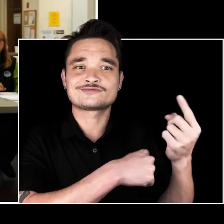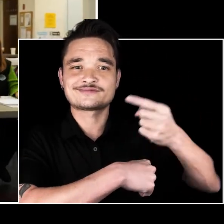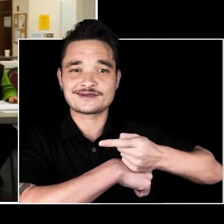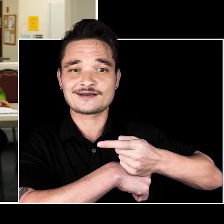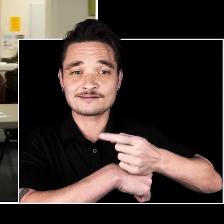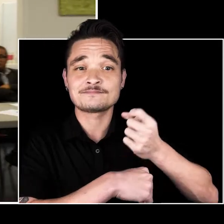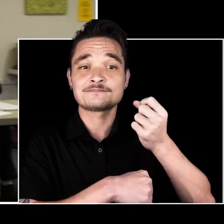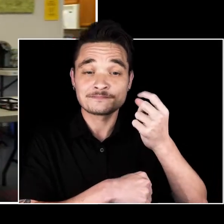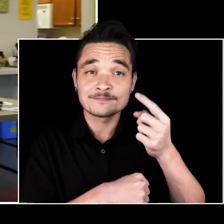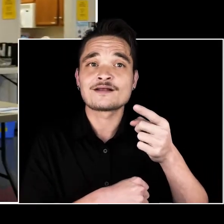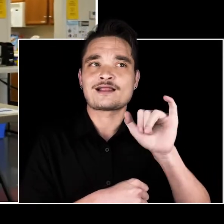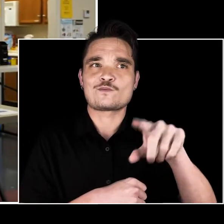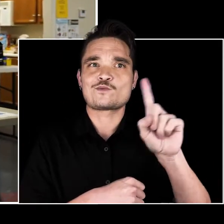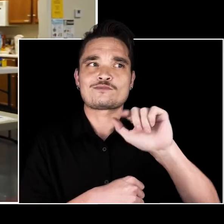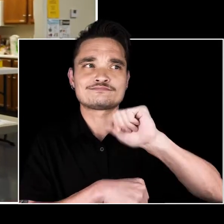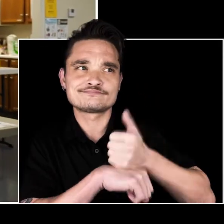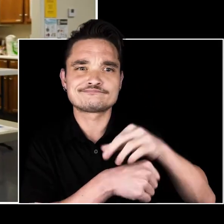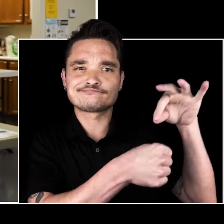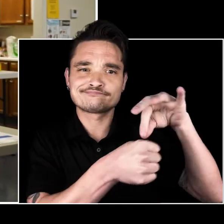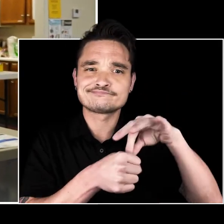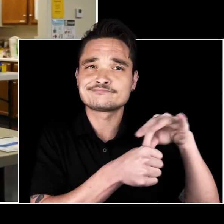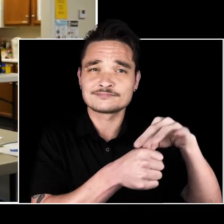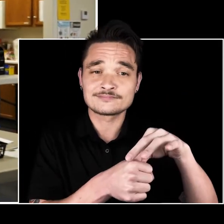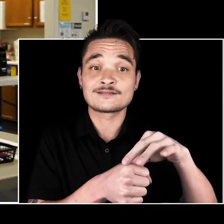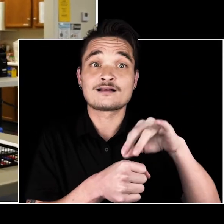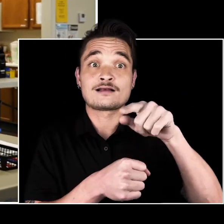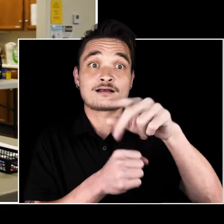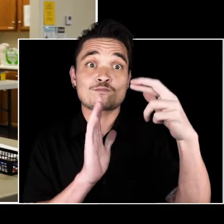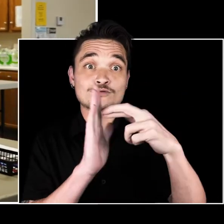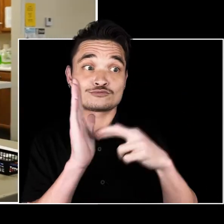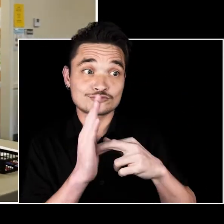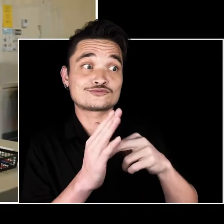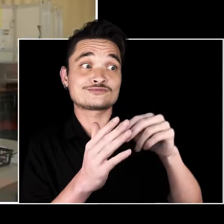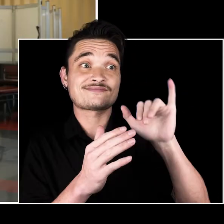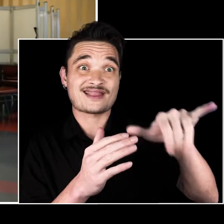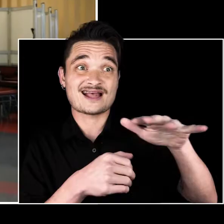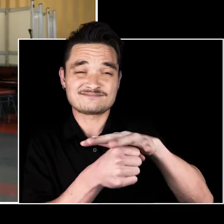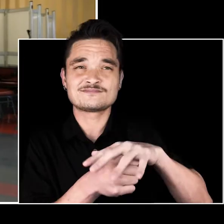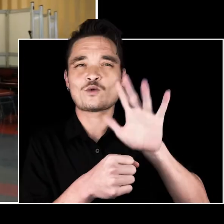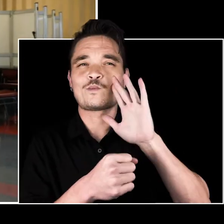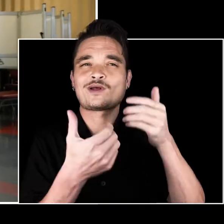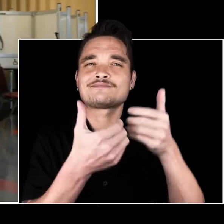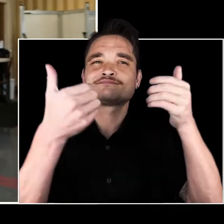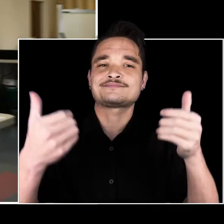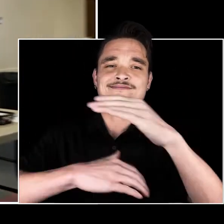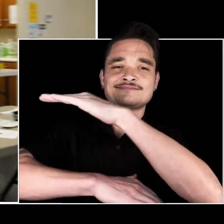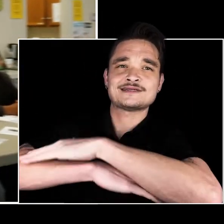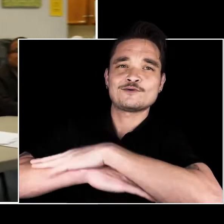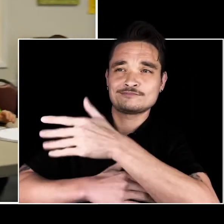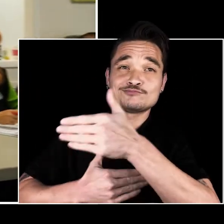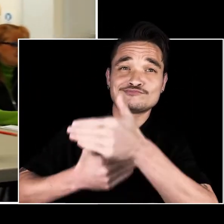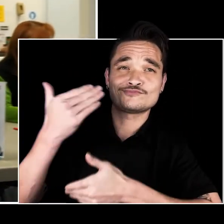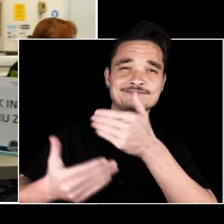Or, on Election Day, you can register to vote at your polling place. You will need to go to a different table, and it can